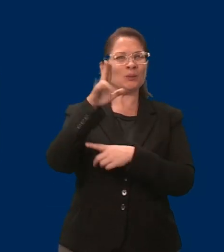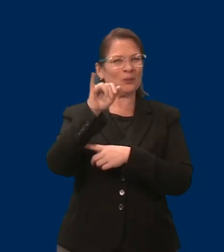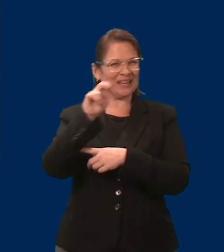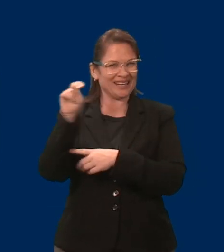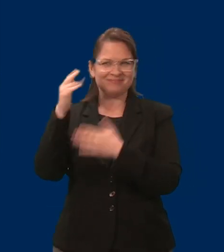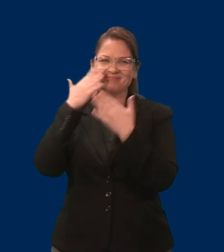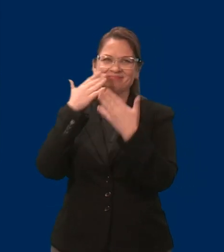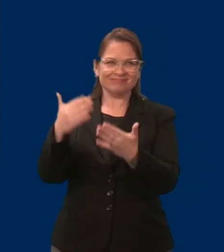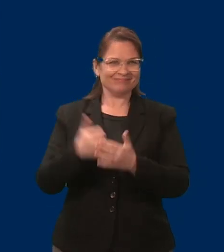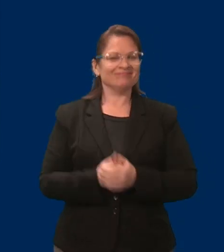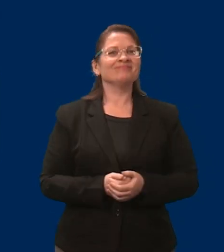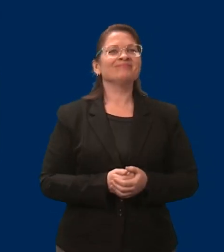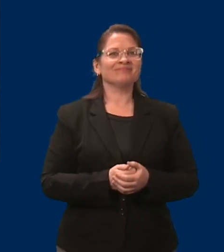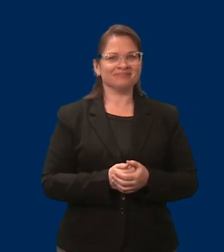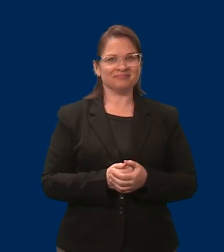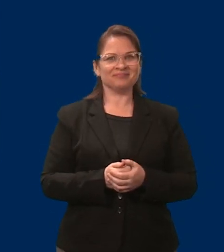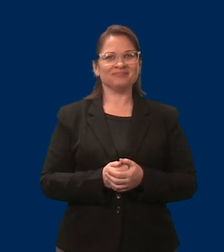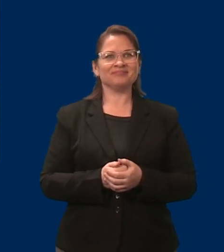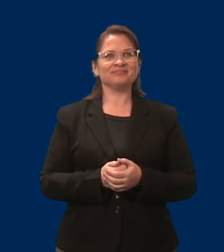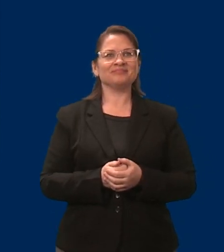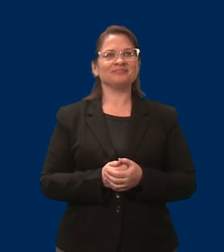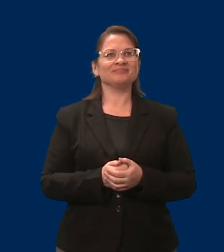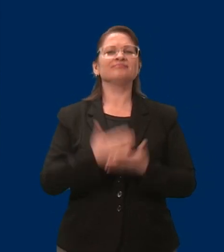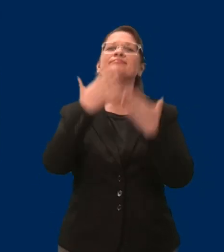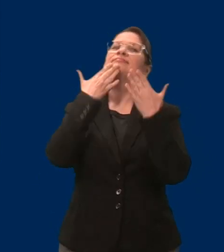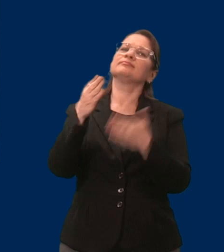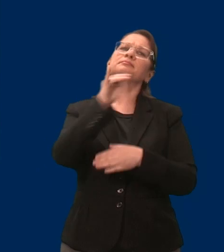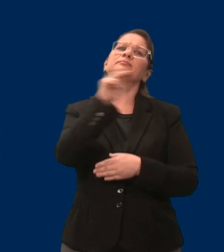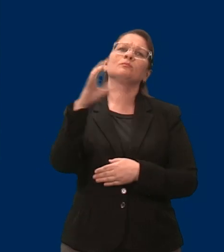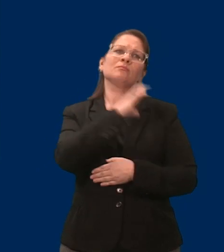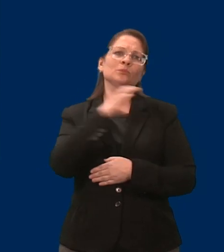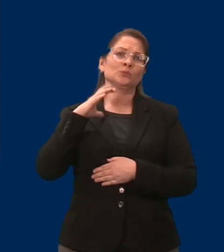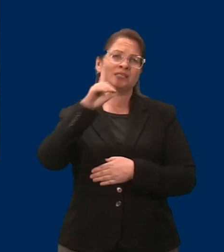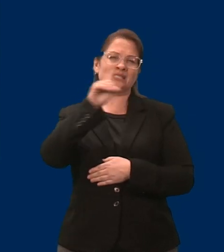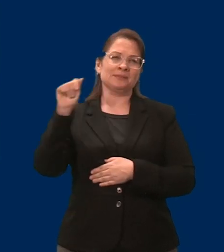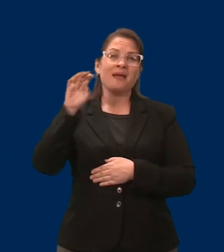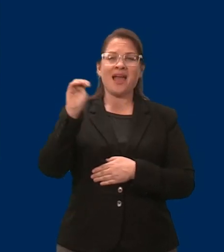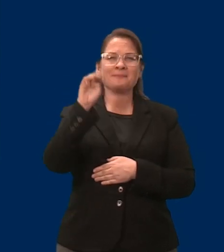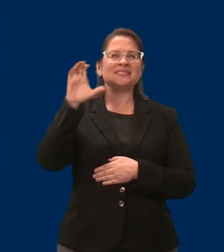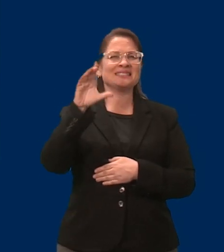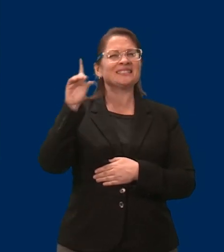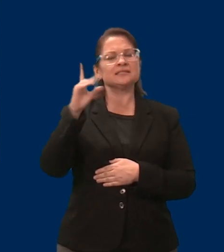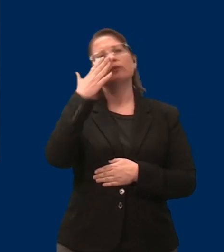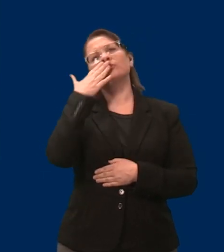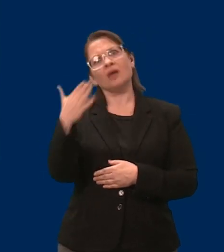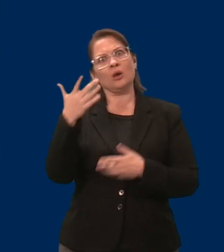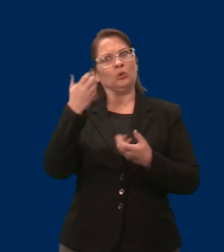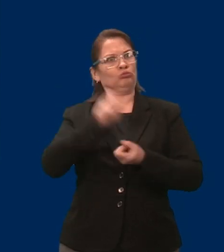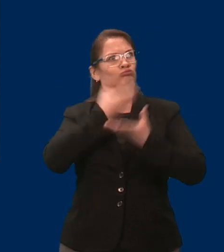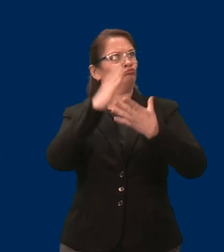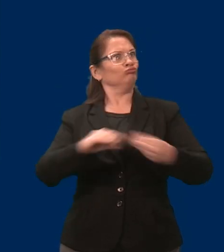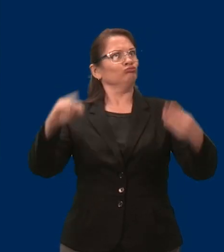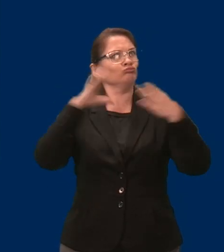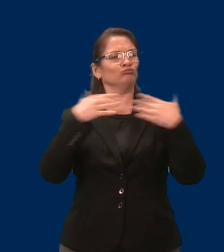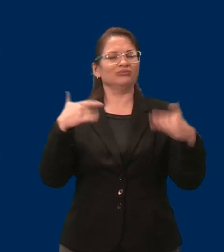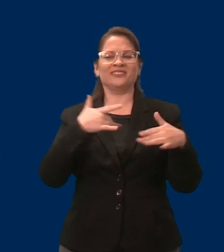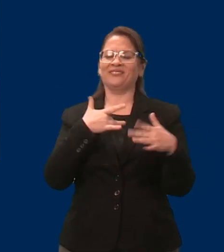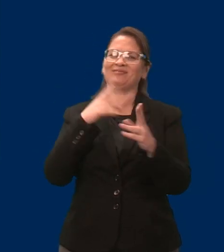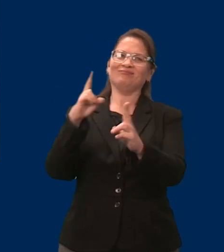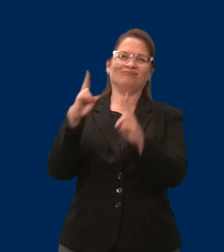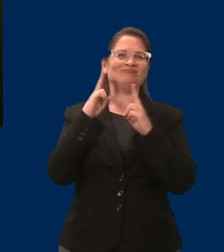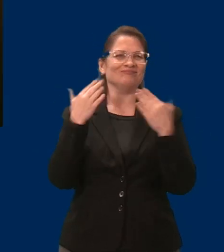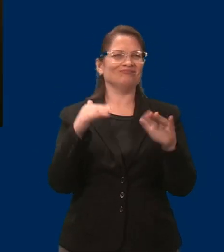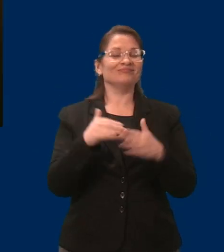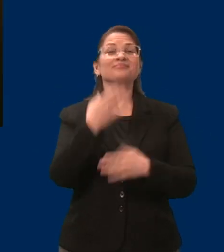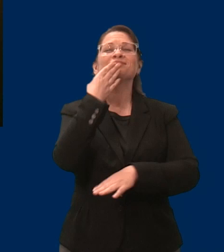first. And thank you to the Minnesota Council on Disability for allowing me to be here. It's a real honor. Good afternoon, everyone on the forum.